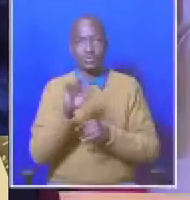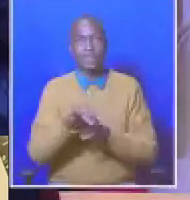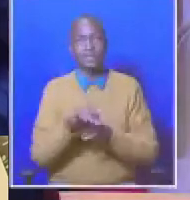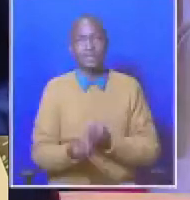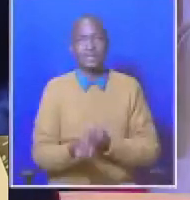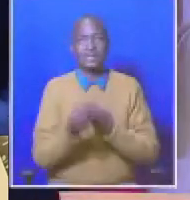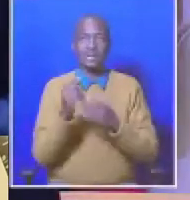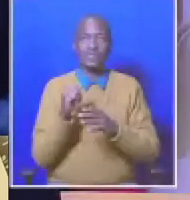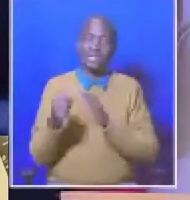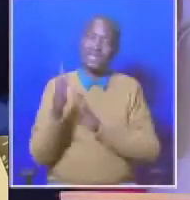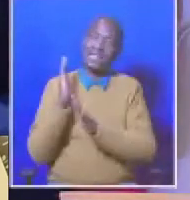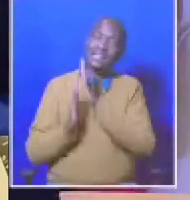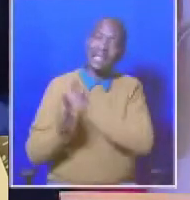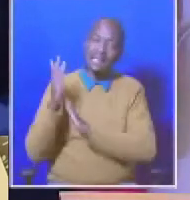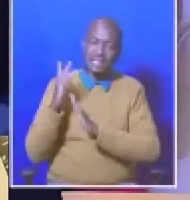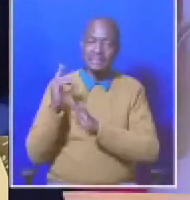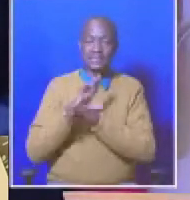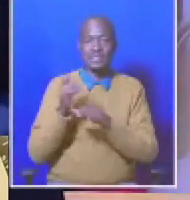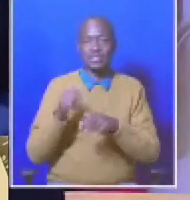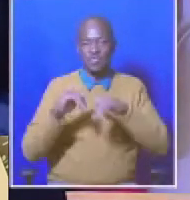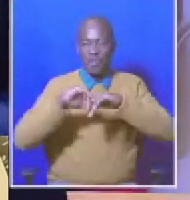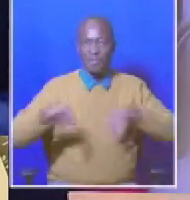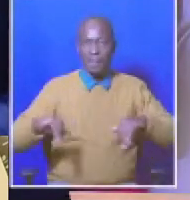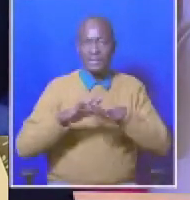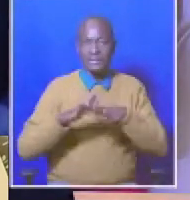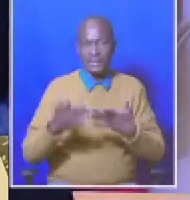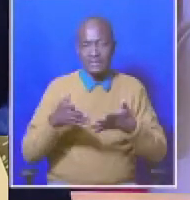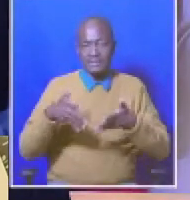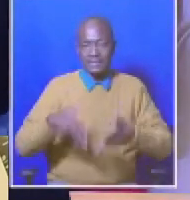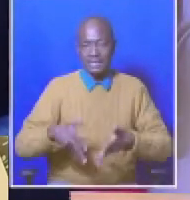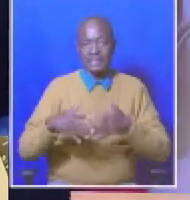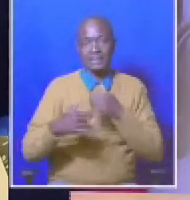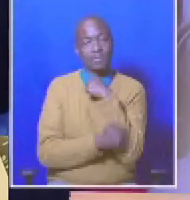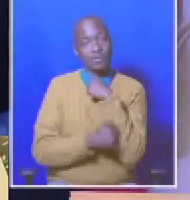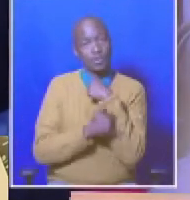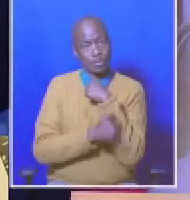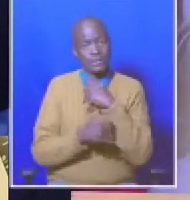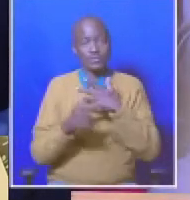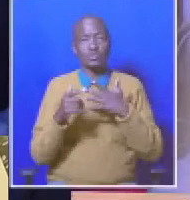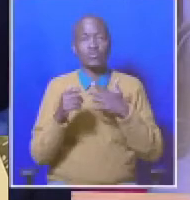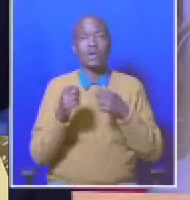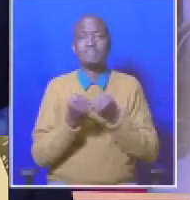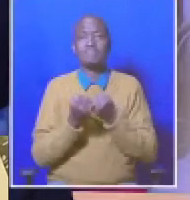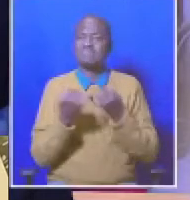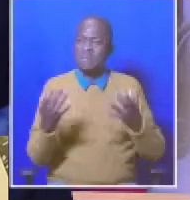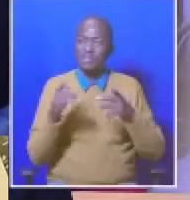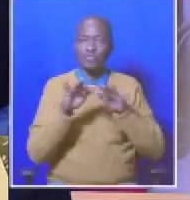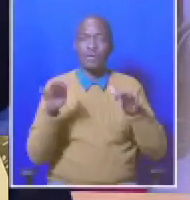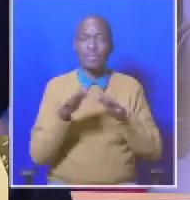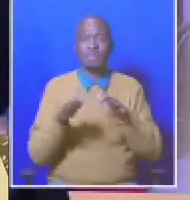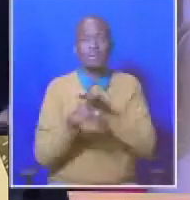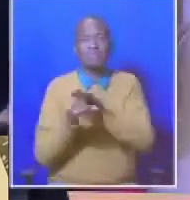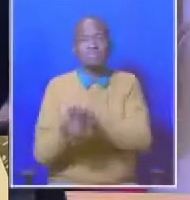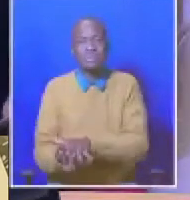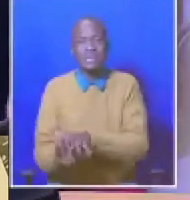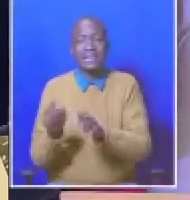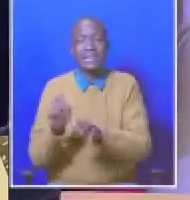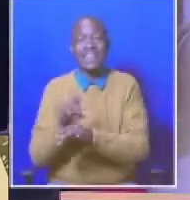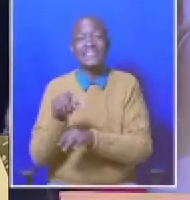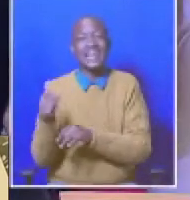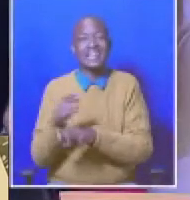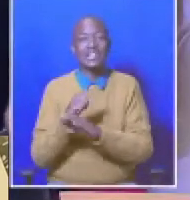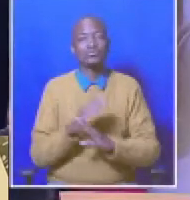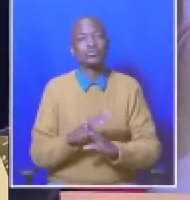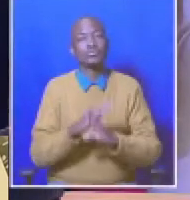the history of apartheid colonialism in our country, where many of our people were discouraged in order to even protect